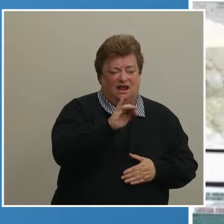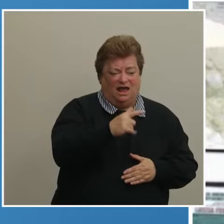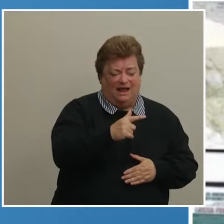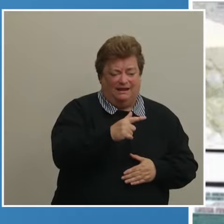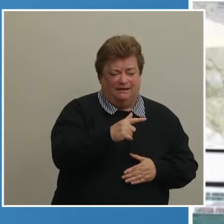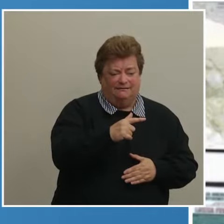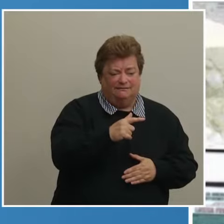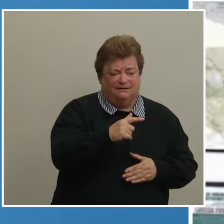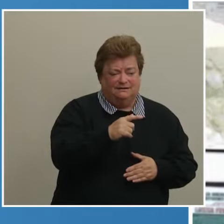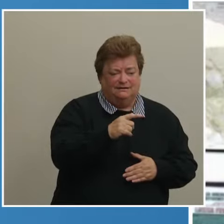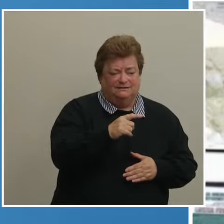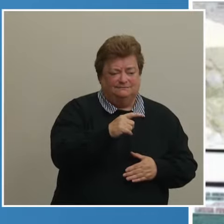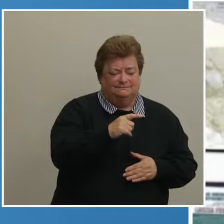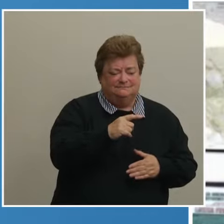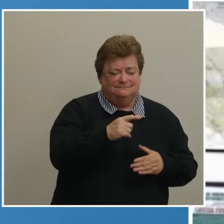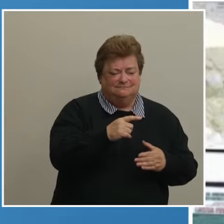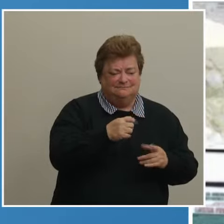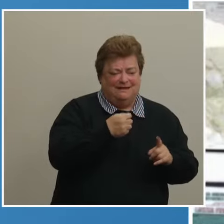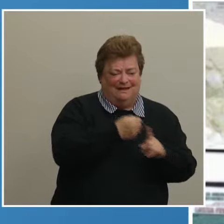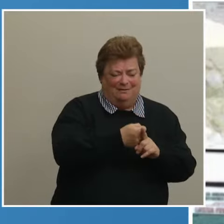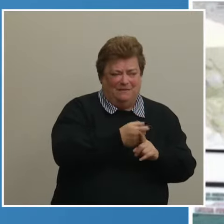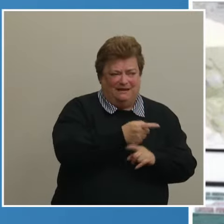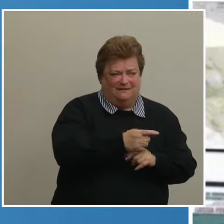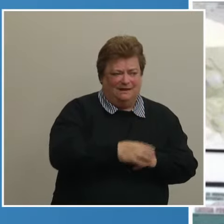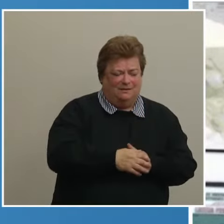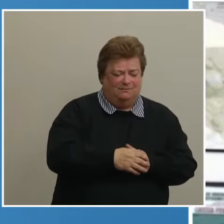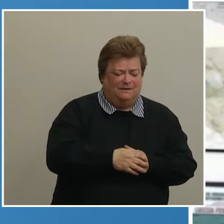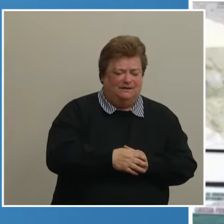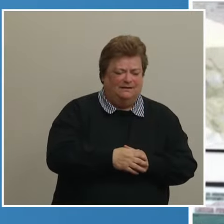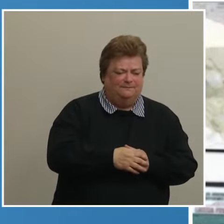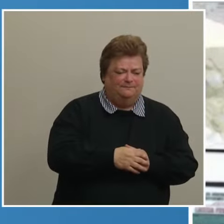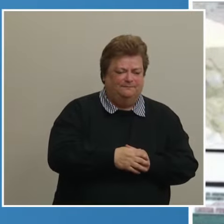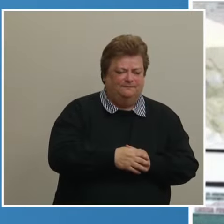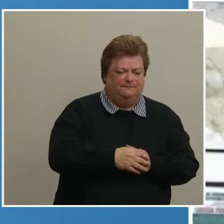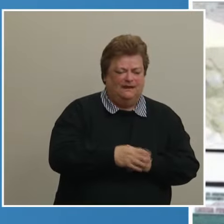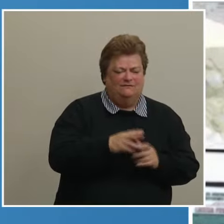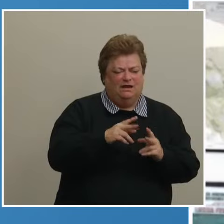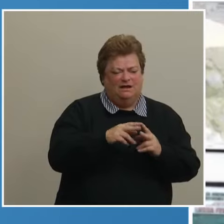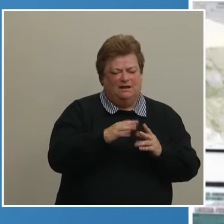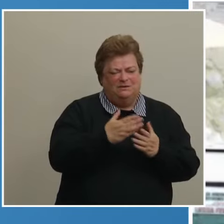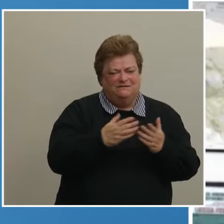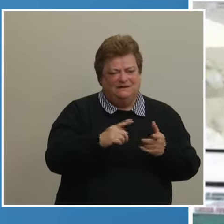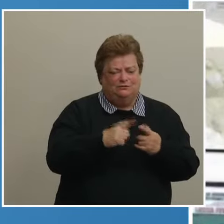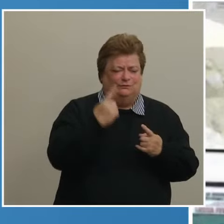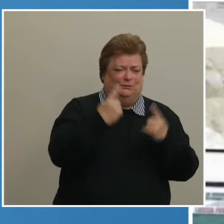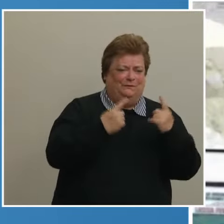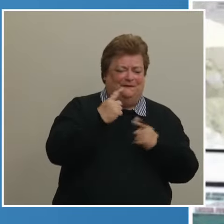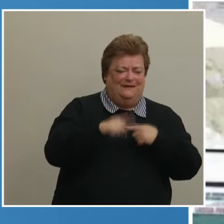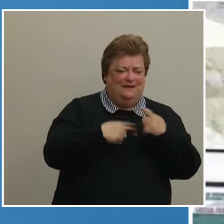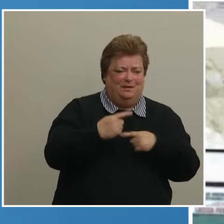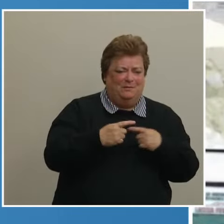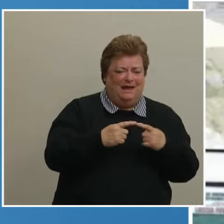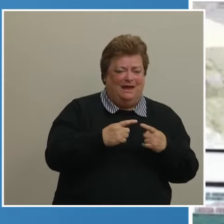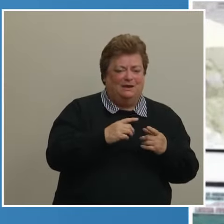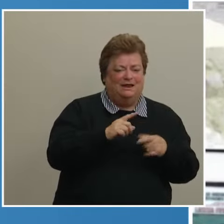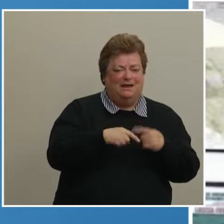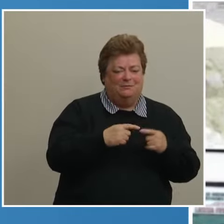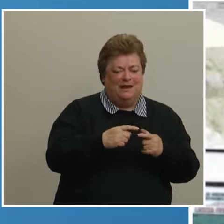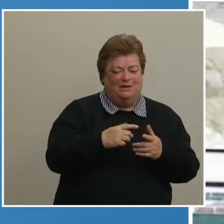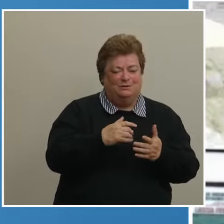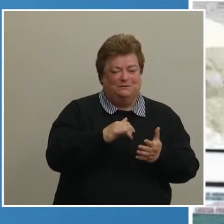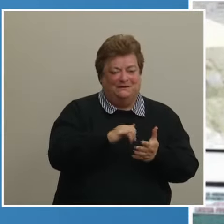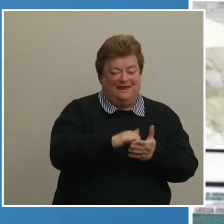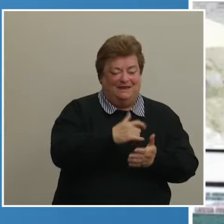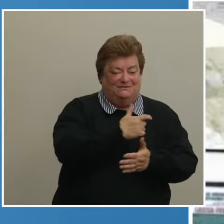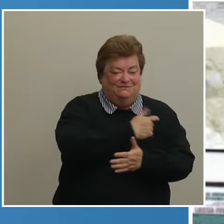we're aware of potential risk factors. I think there's a couple of things to consider about vaccine